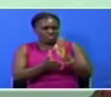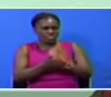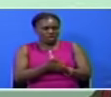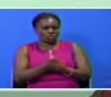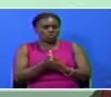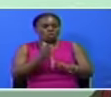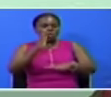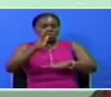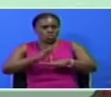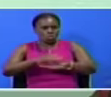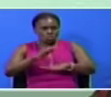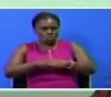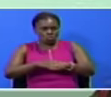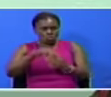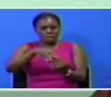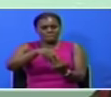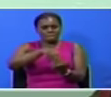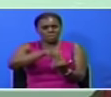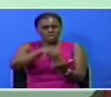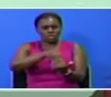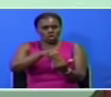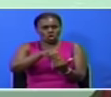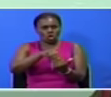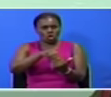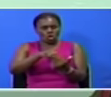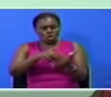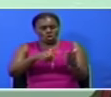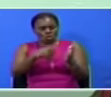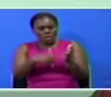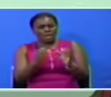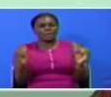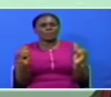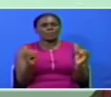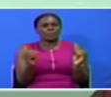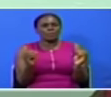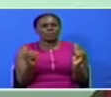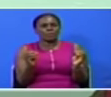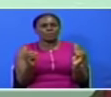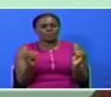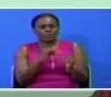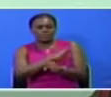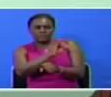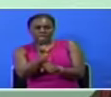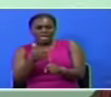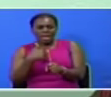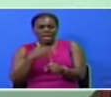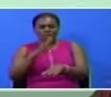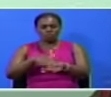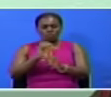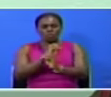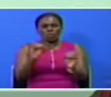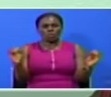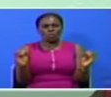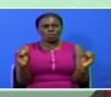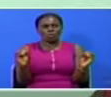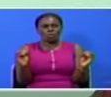proper steel, the proper welding, the proper designs,